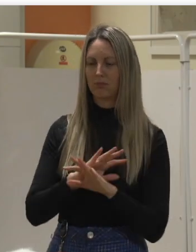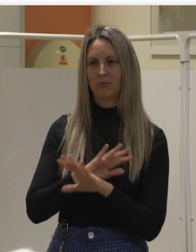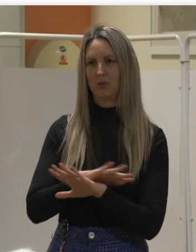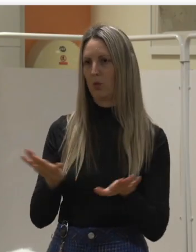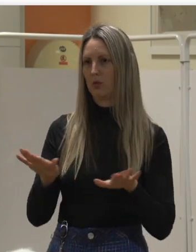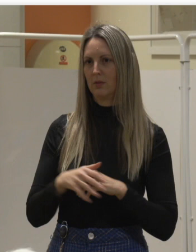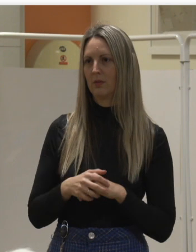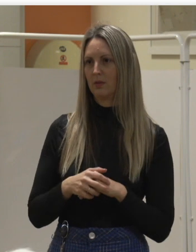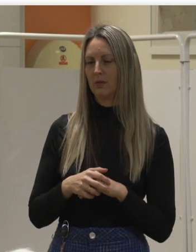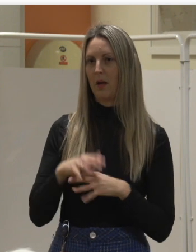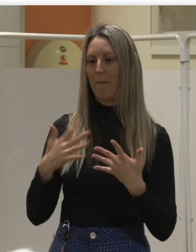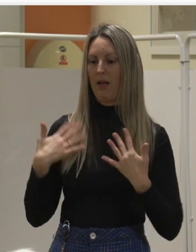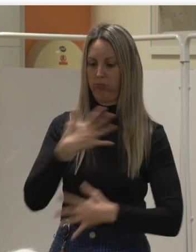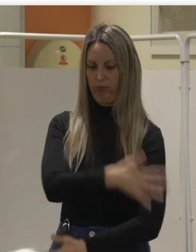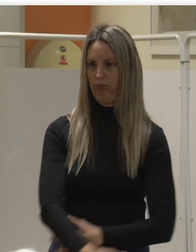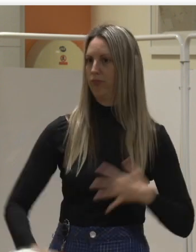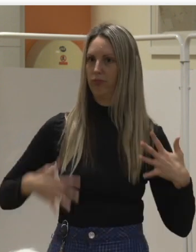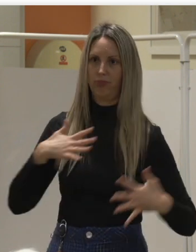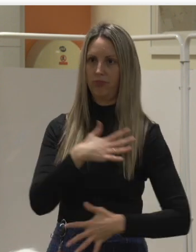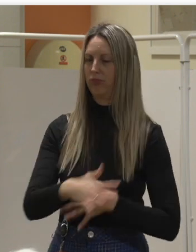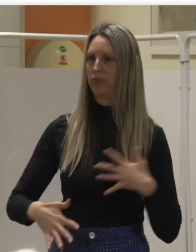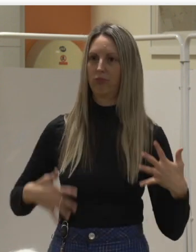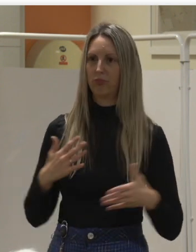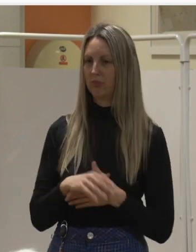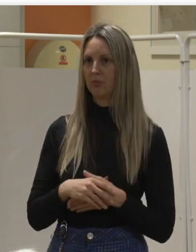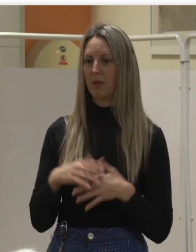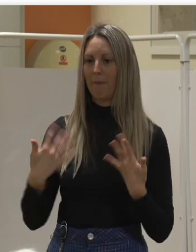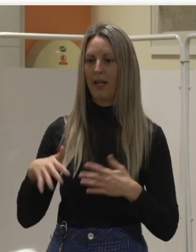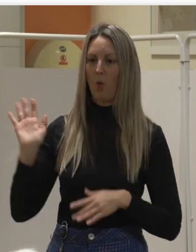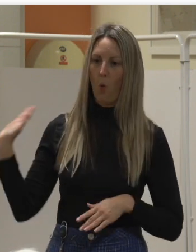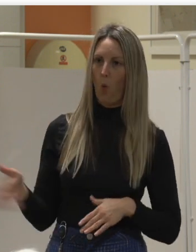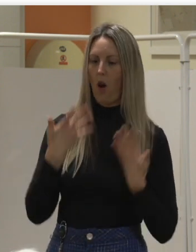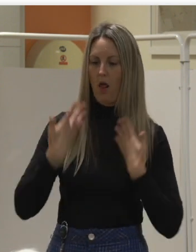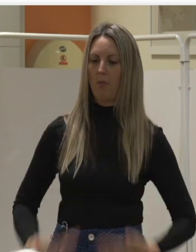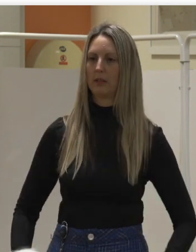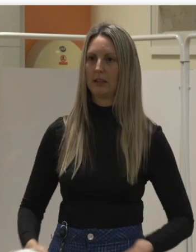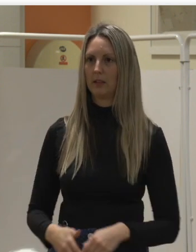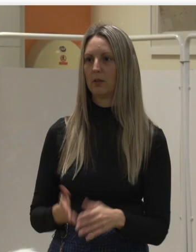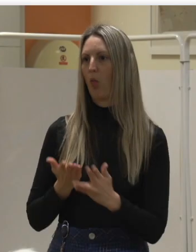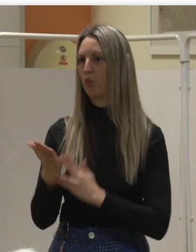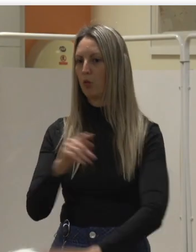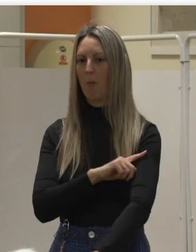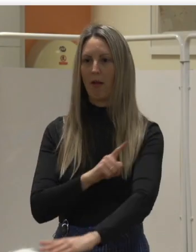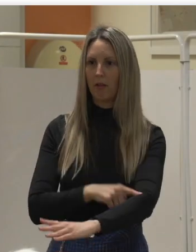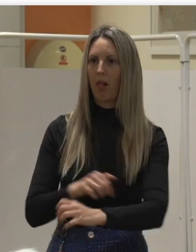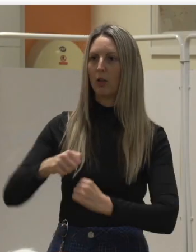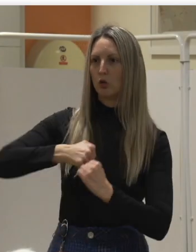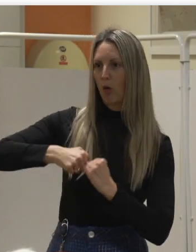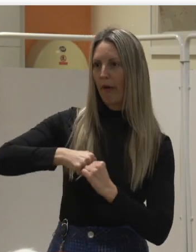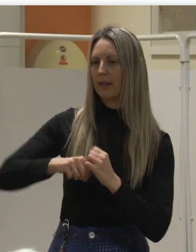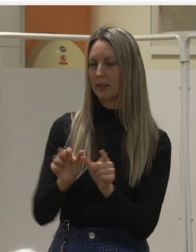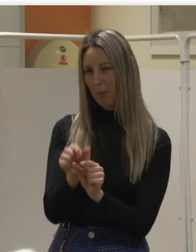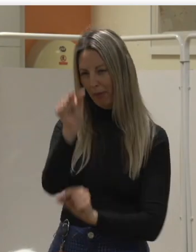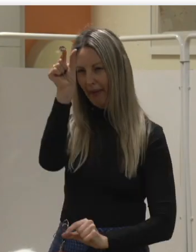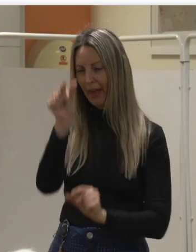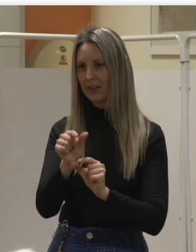disorder. And it causes widespread pain in muscles, joints, spine, and